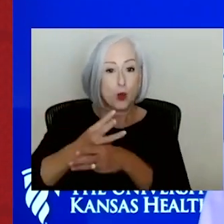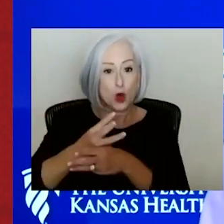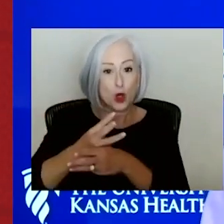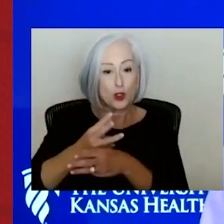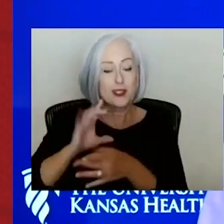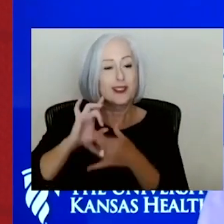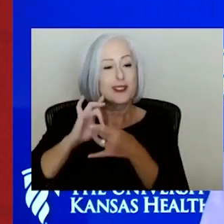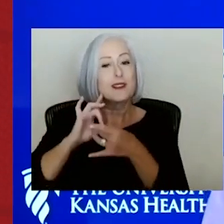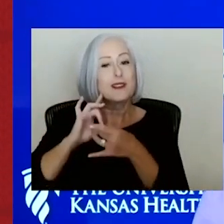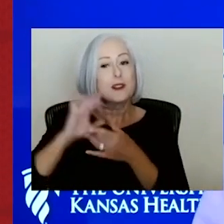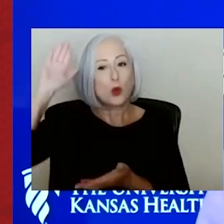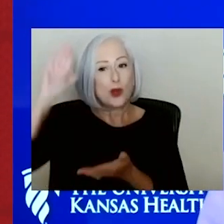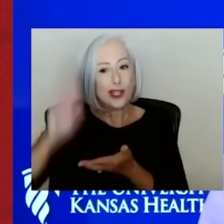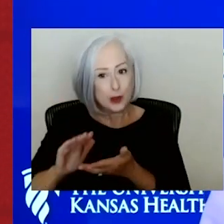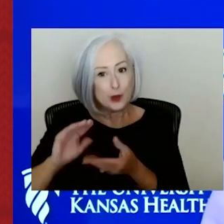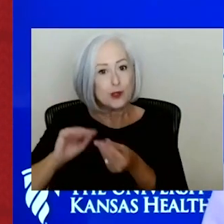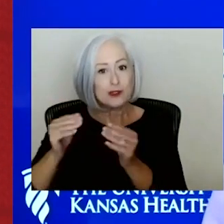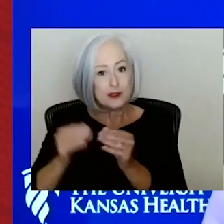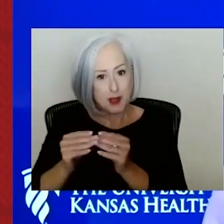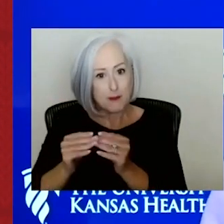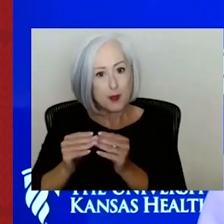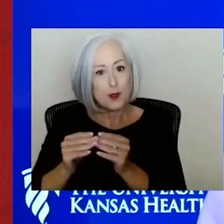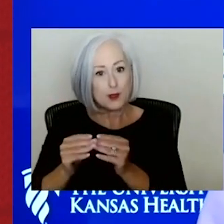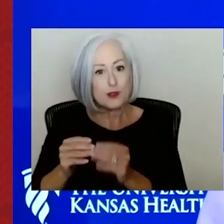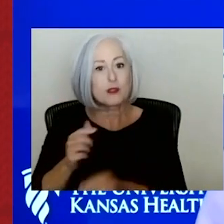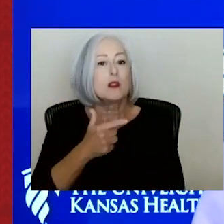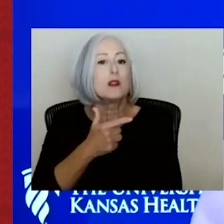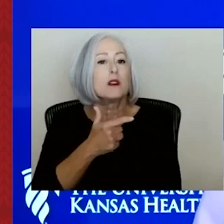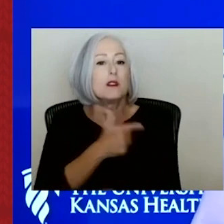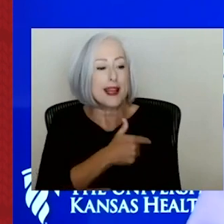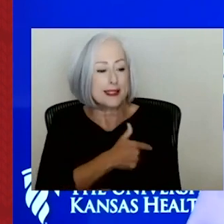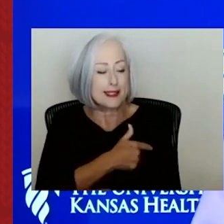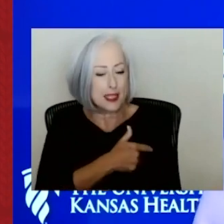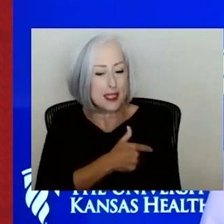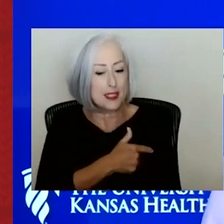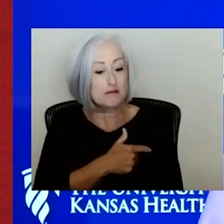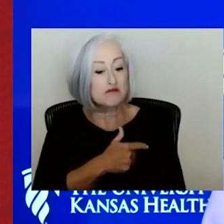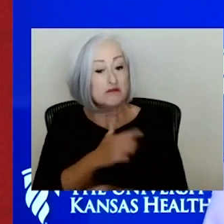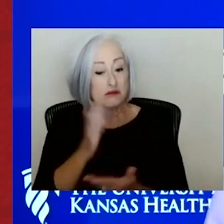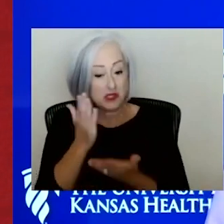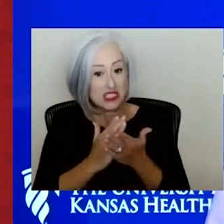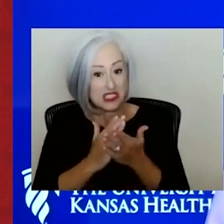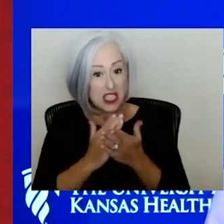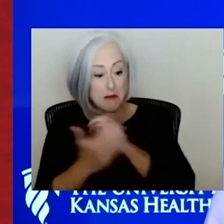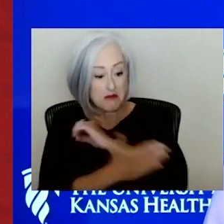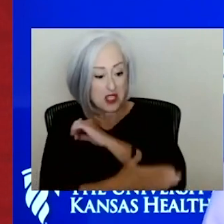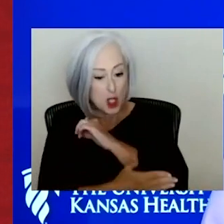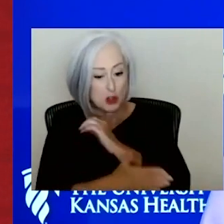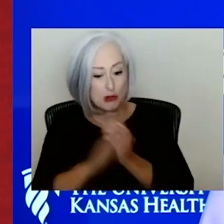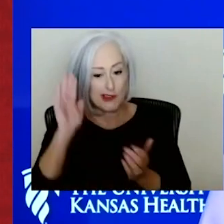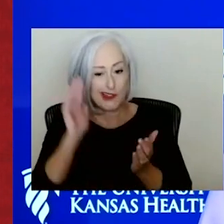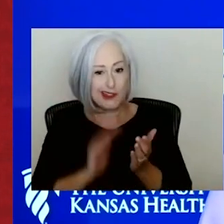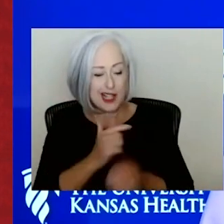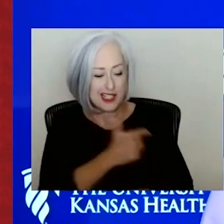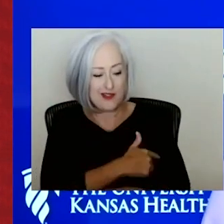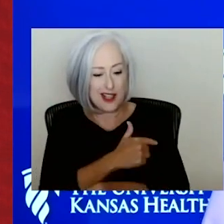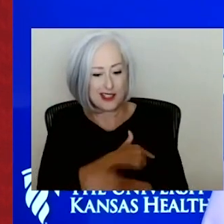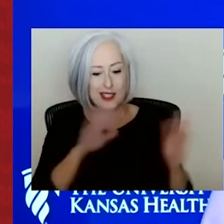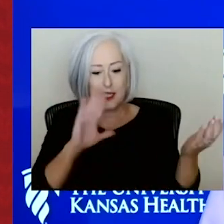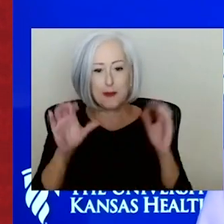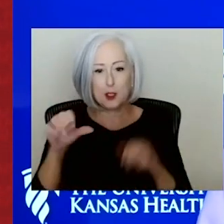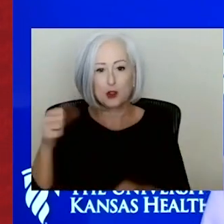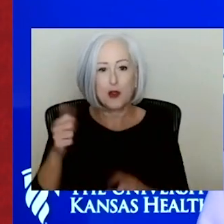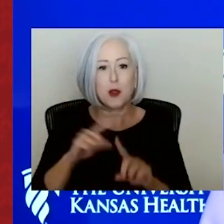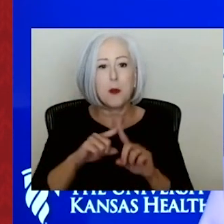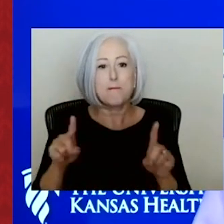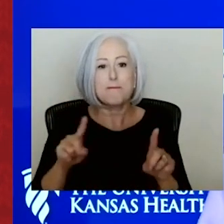some countries aren't as high as vaccination as others, but also this previous 2 years with natural